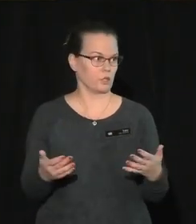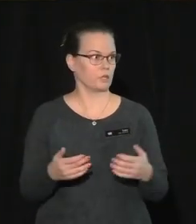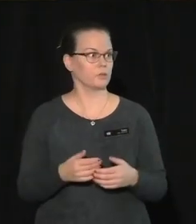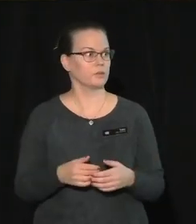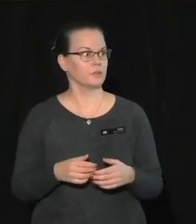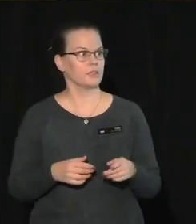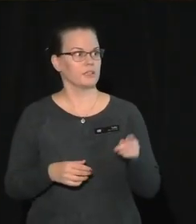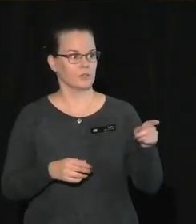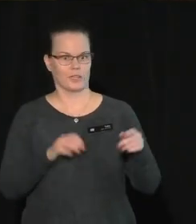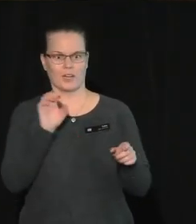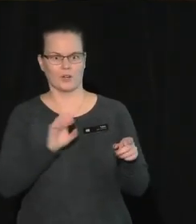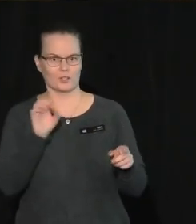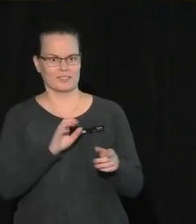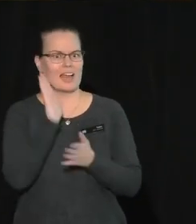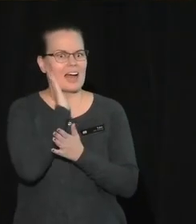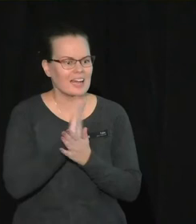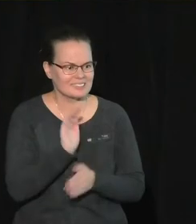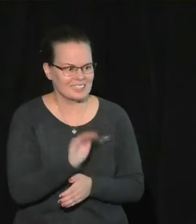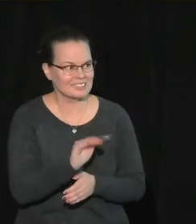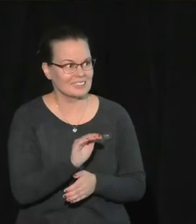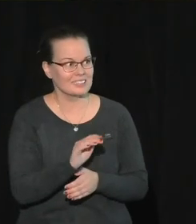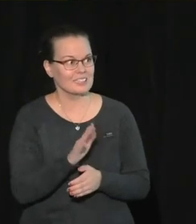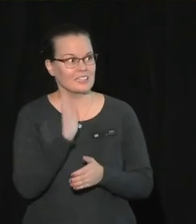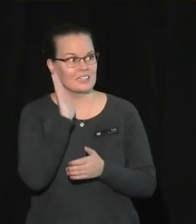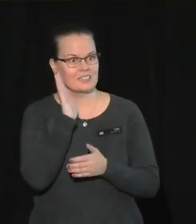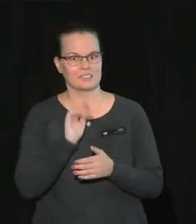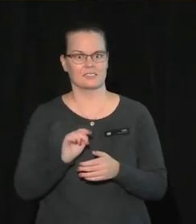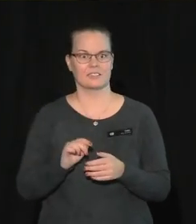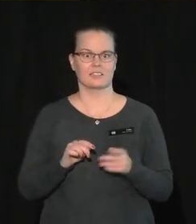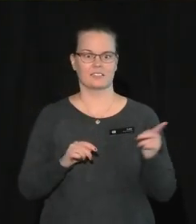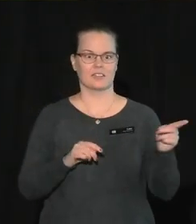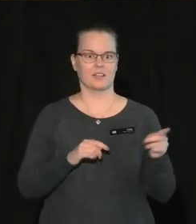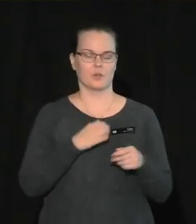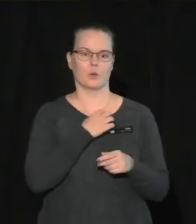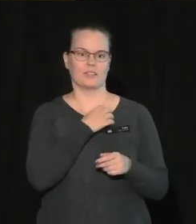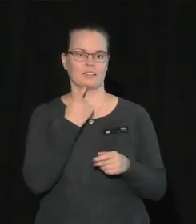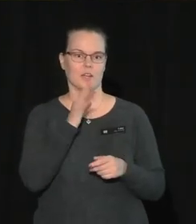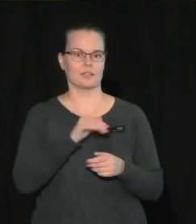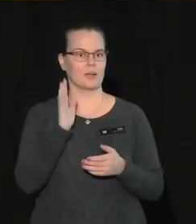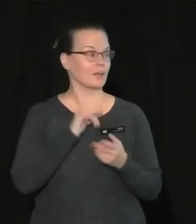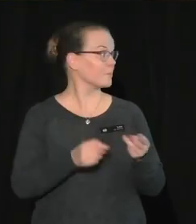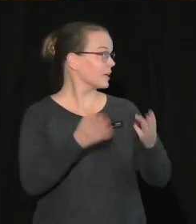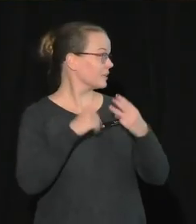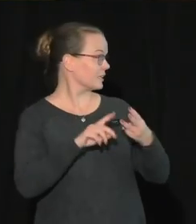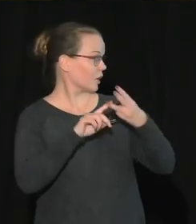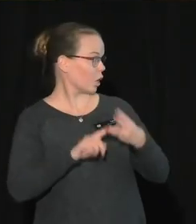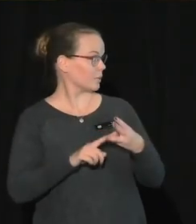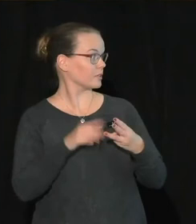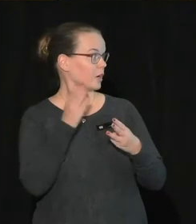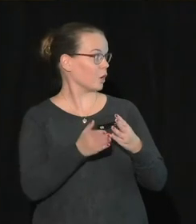The third annex contains the accessibility requirements for the built environment. Those are